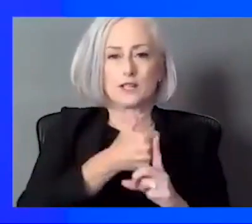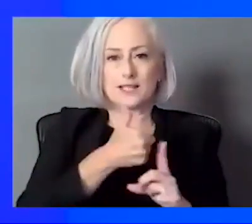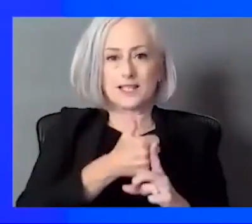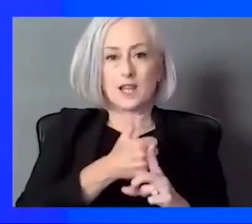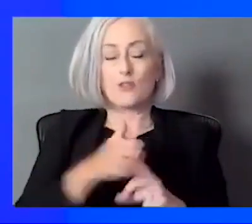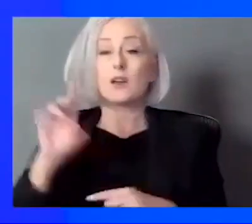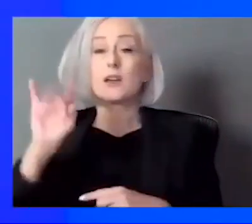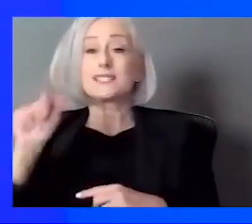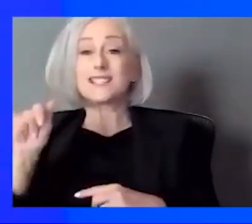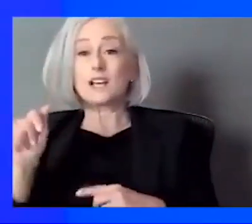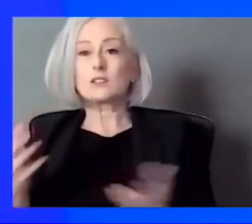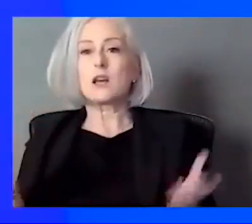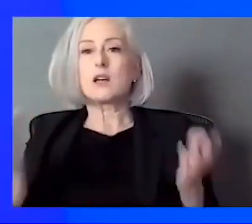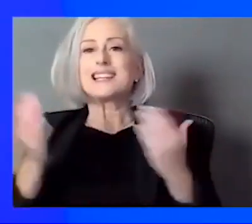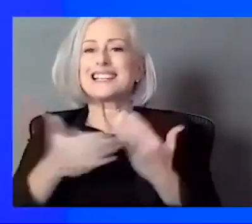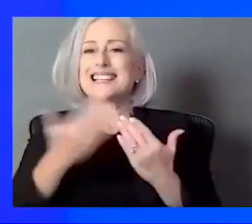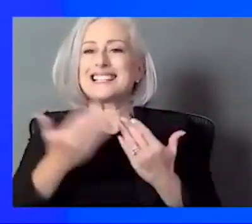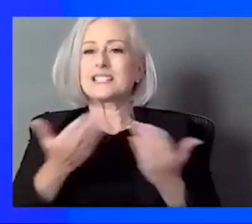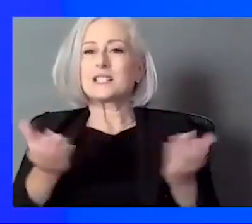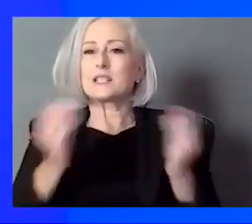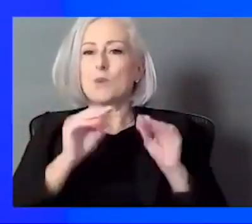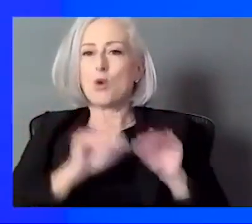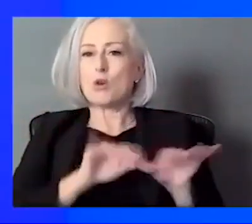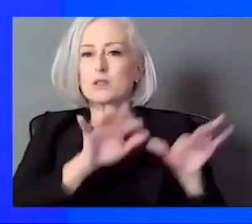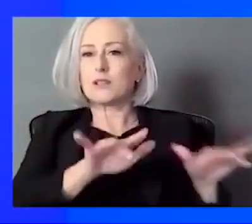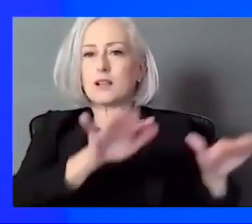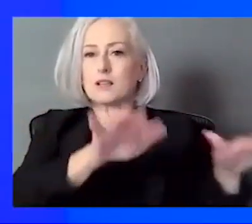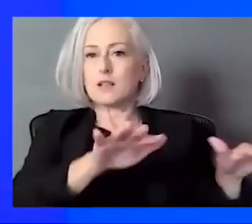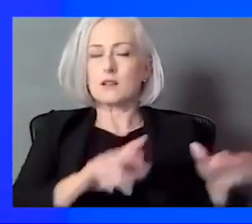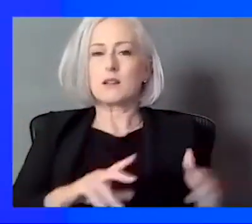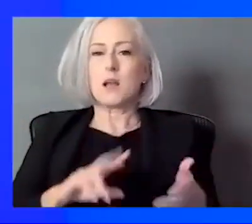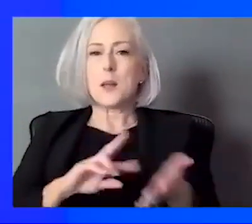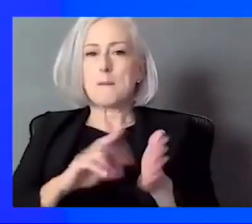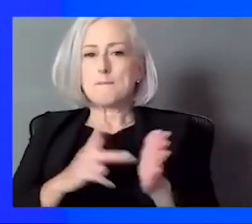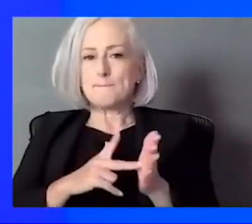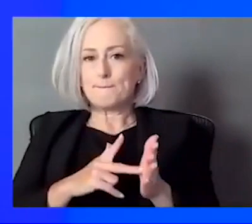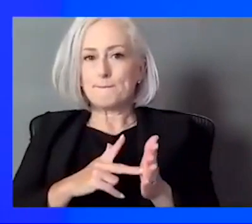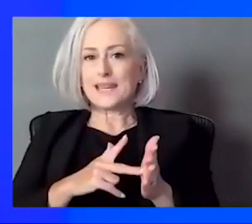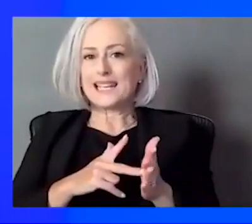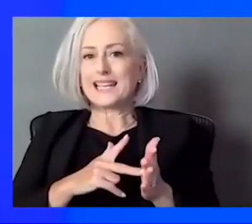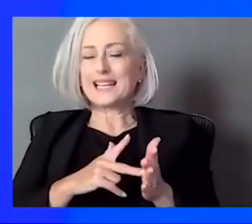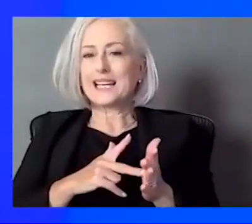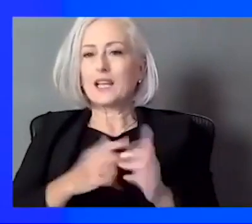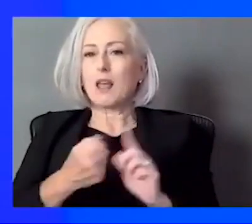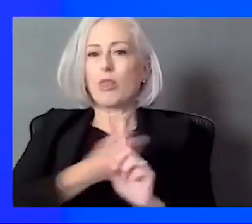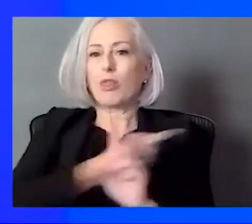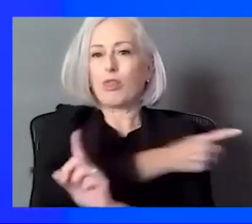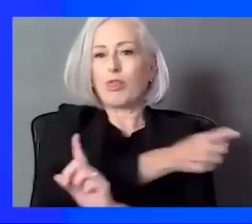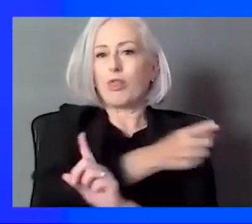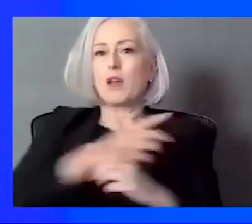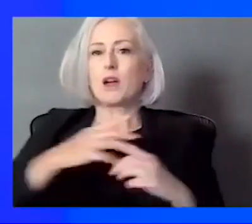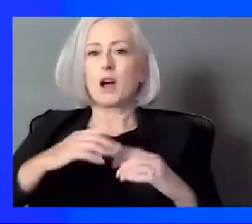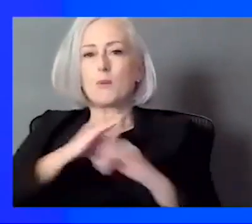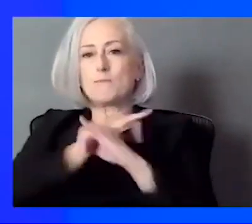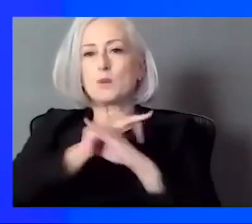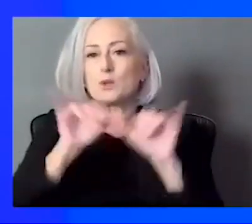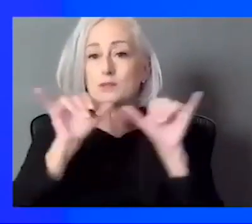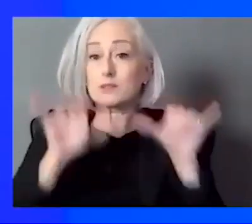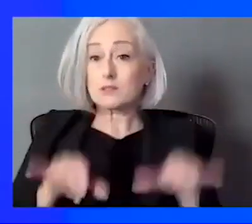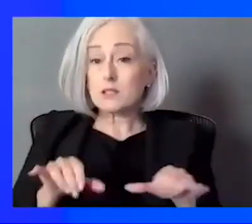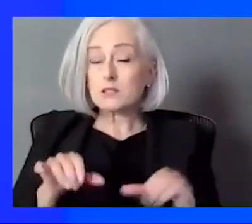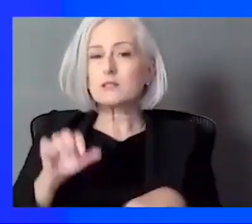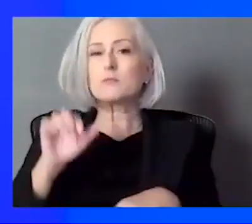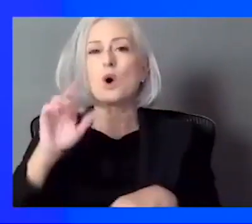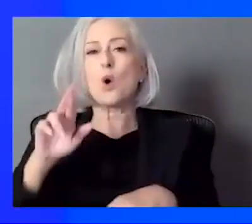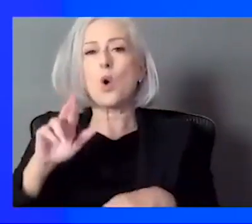But what does that mean? Is the virus, again, is it more fit? Does it help evade our immune system a little bit better? Do you have replication